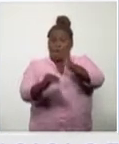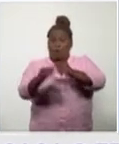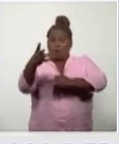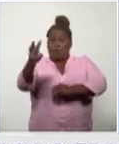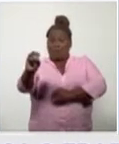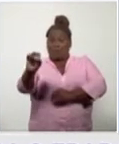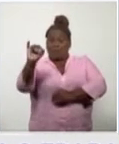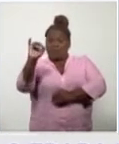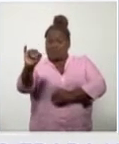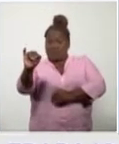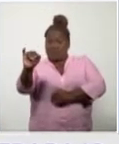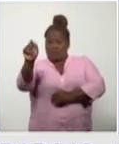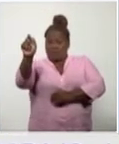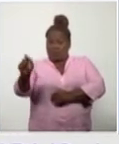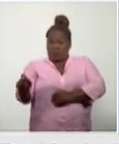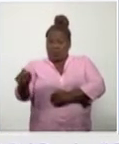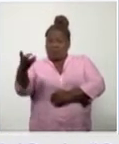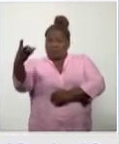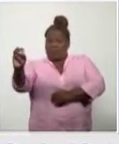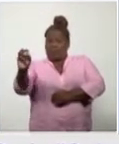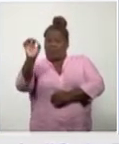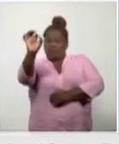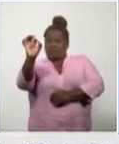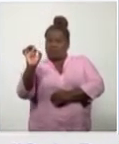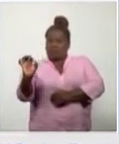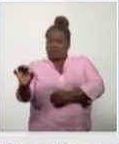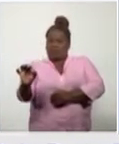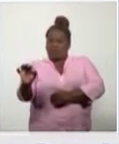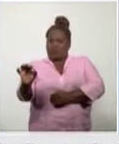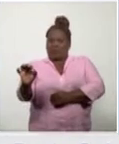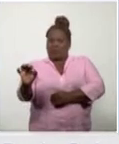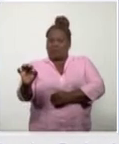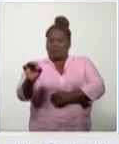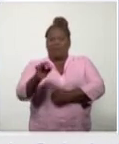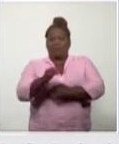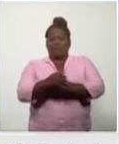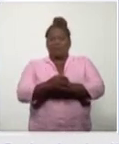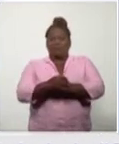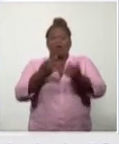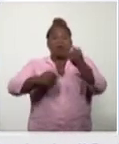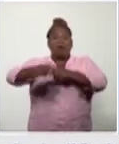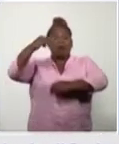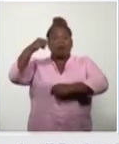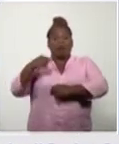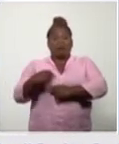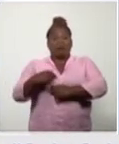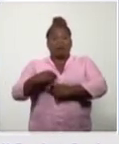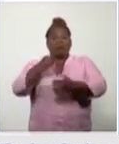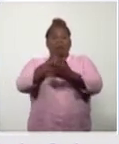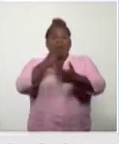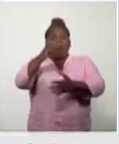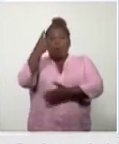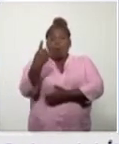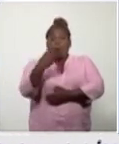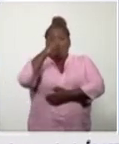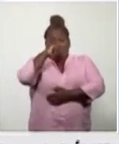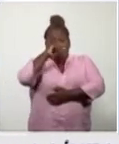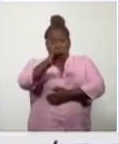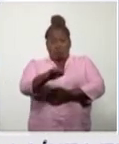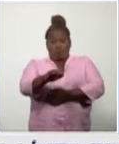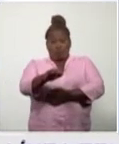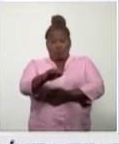6 cases, 30%. Yesterday, there was one child diagnosed with the disease,